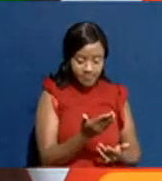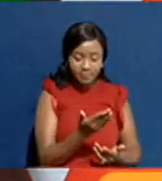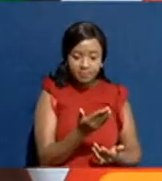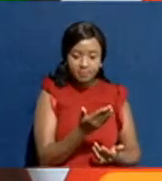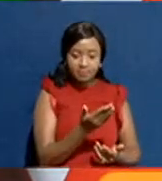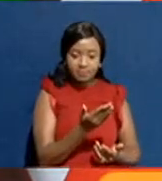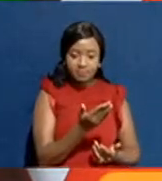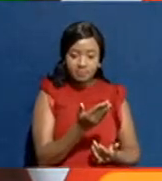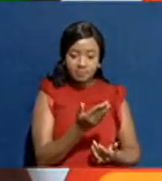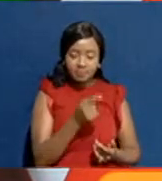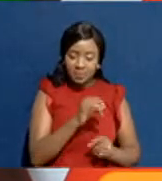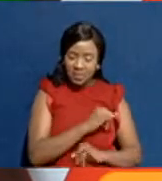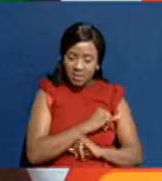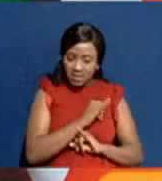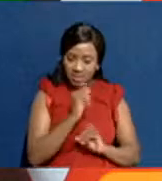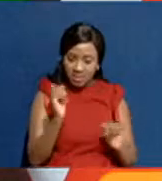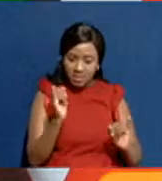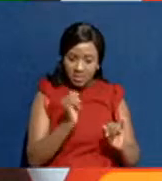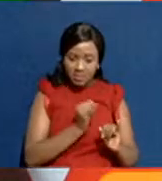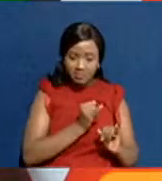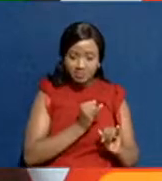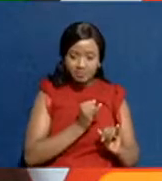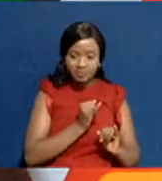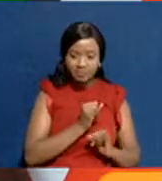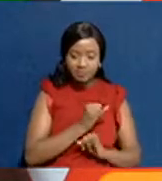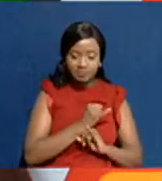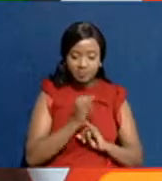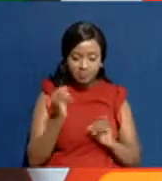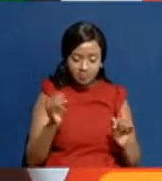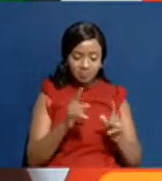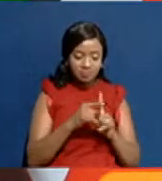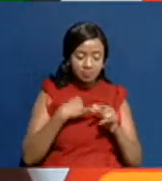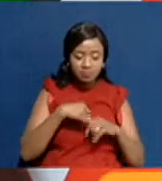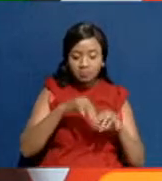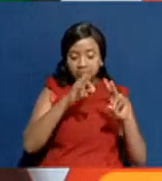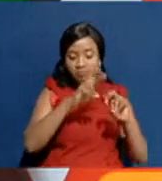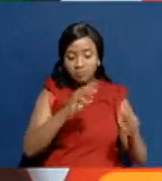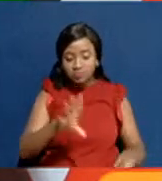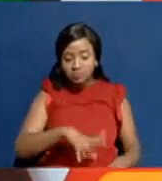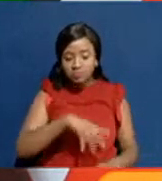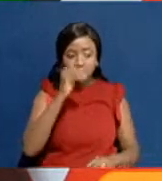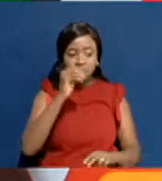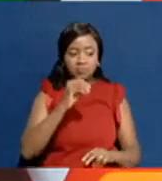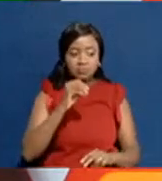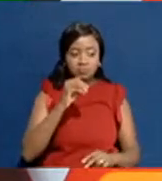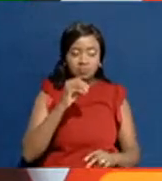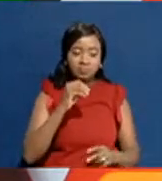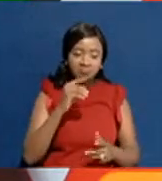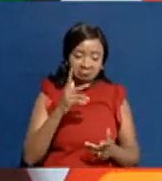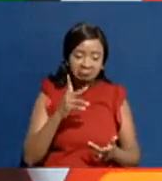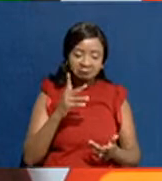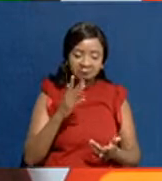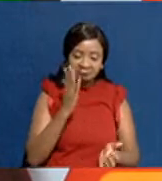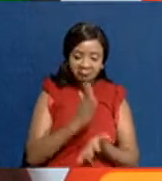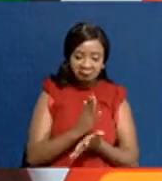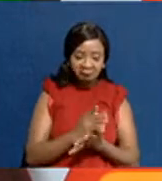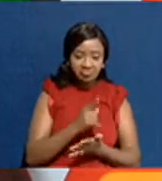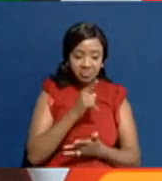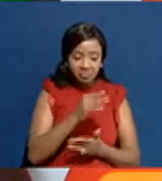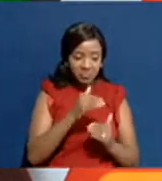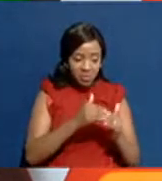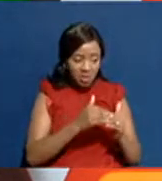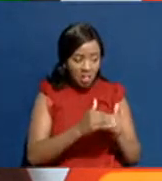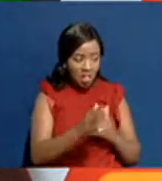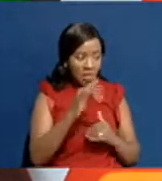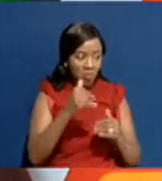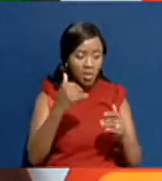packaged in a certain manner, and we discover that this is going to lead to miscarriage of